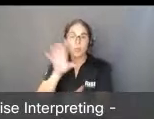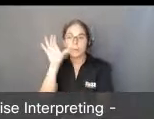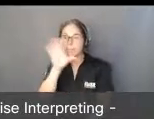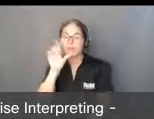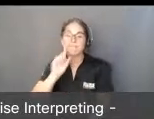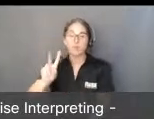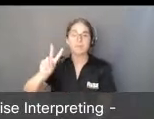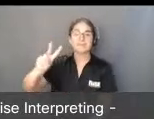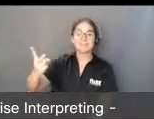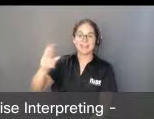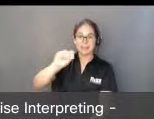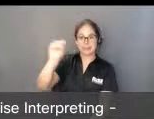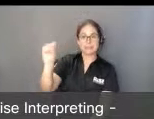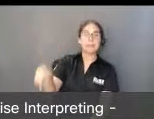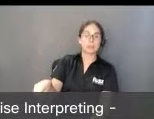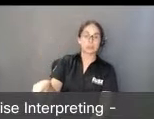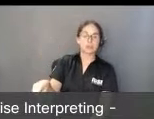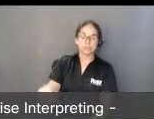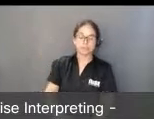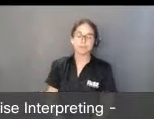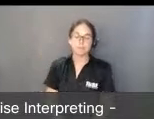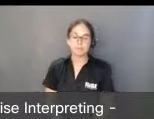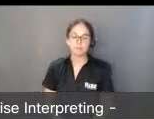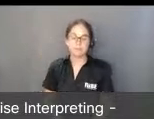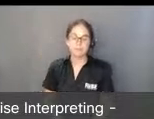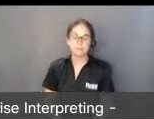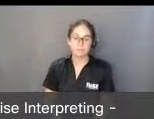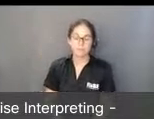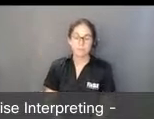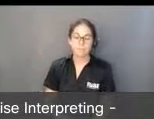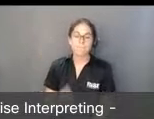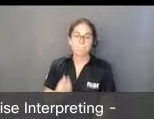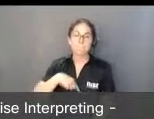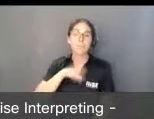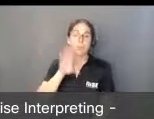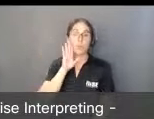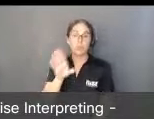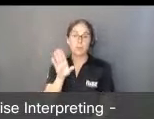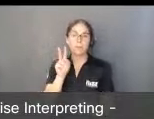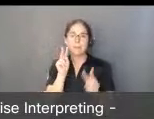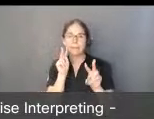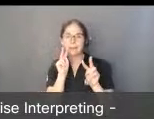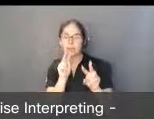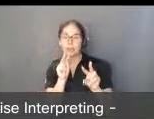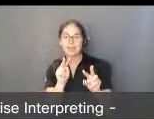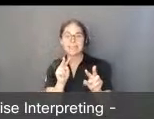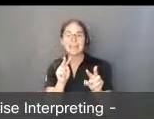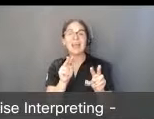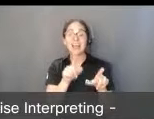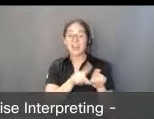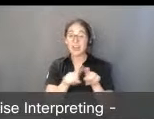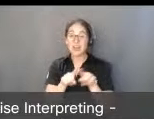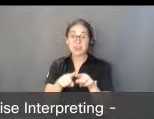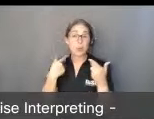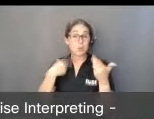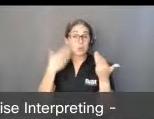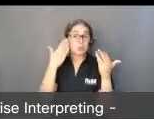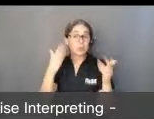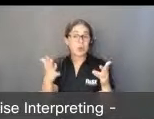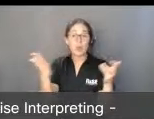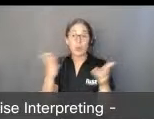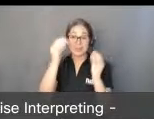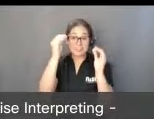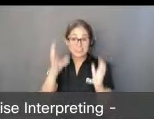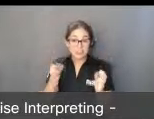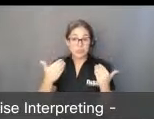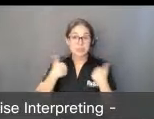We will be looking at our, part of the unknown is not knowing what teachers will have available. And so we're just in the